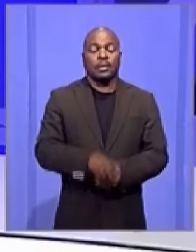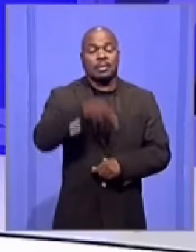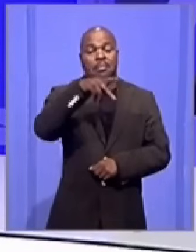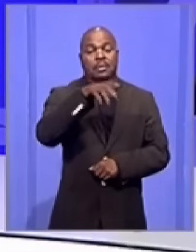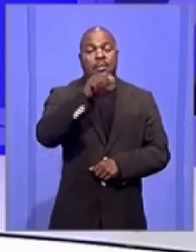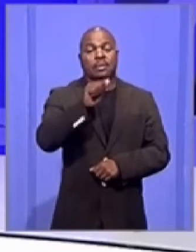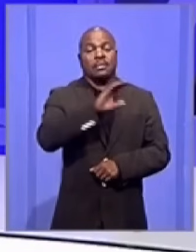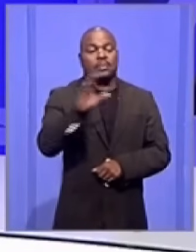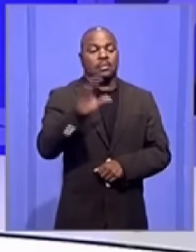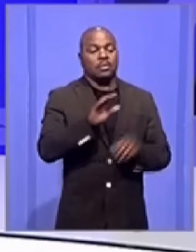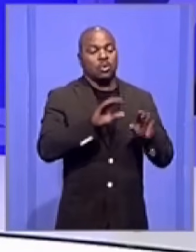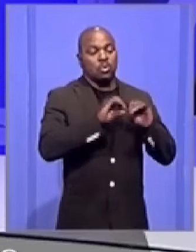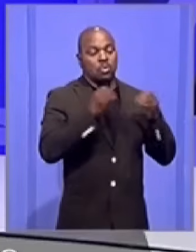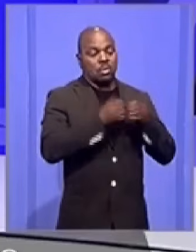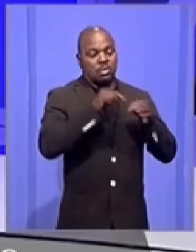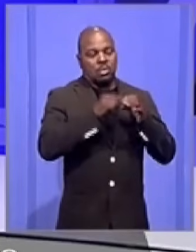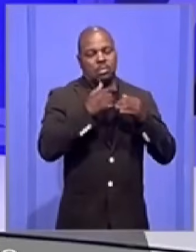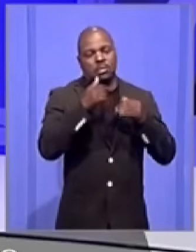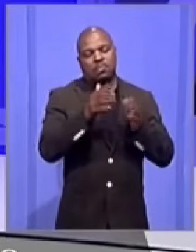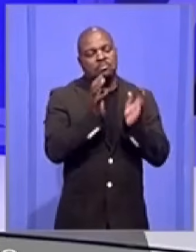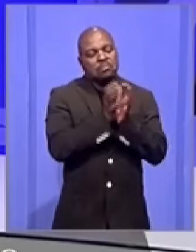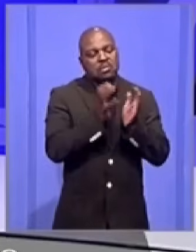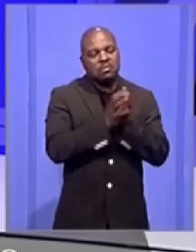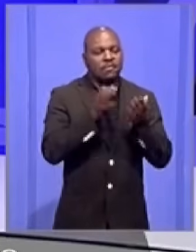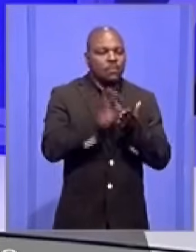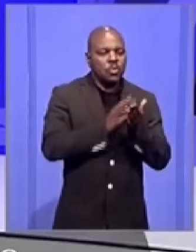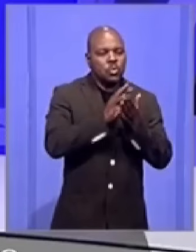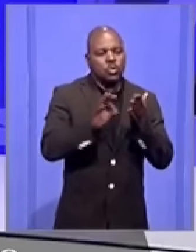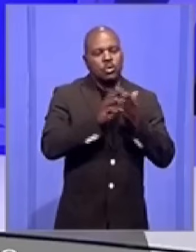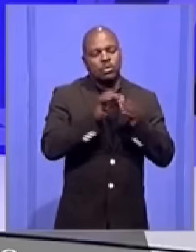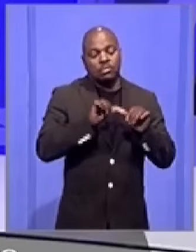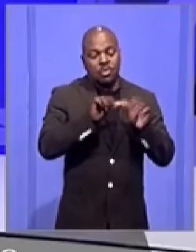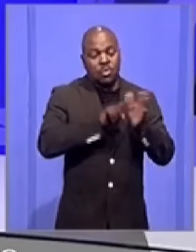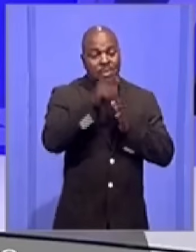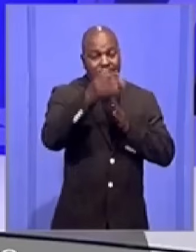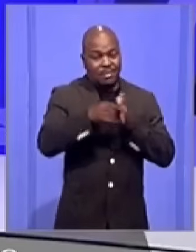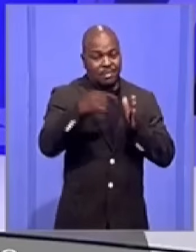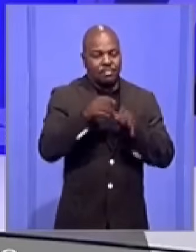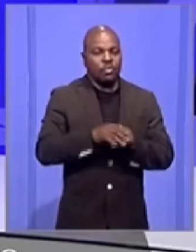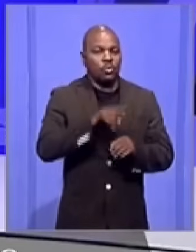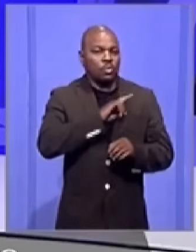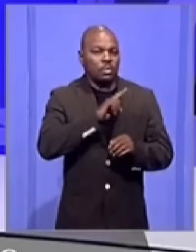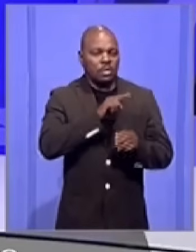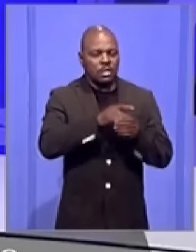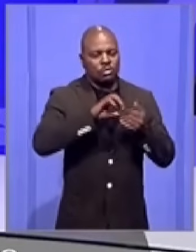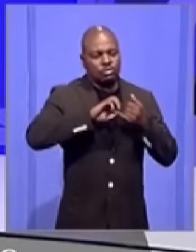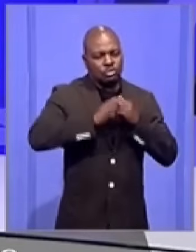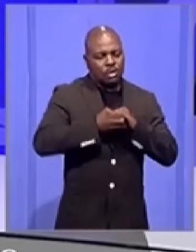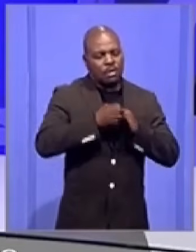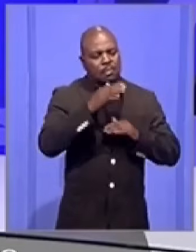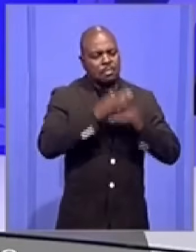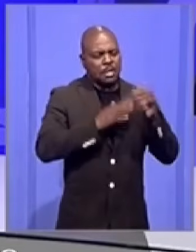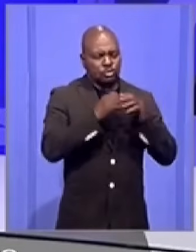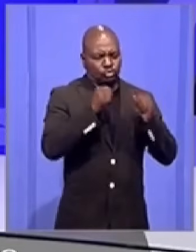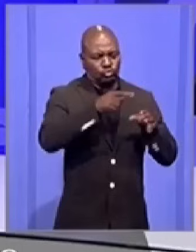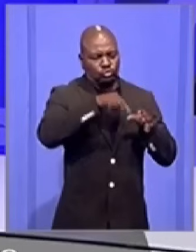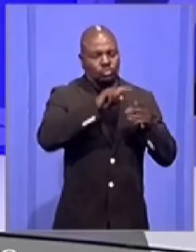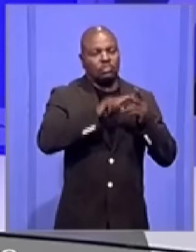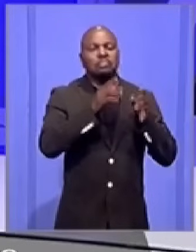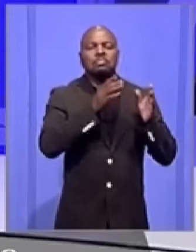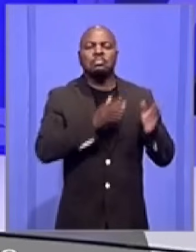Mokgatlo wa PAC o swere kopano ya dikgetho mafelelong a beke ye go matlafatsa tshepidišo ya mokgatlo go